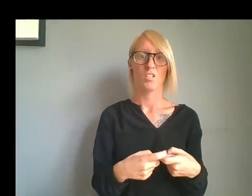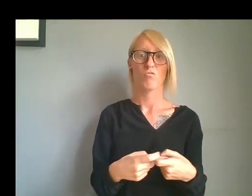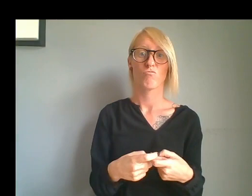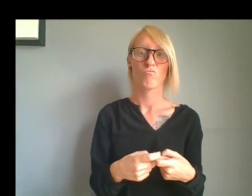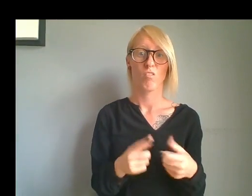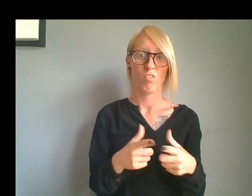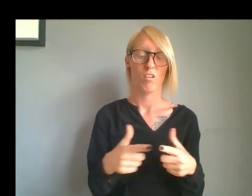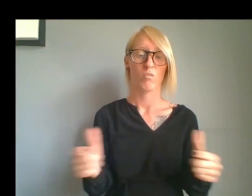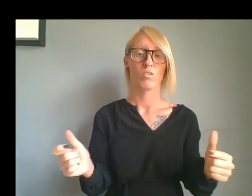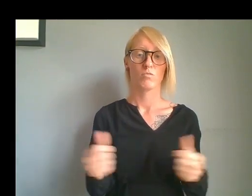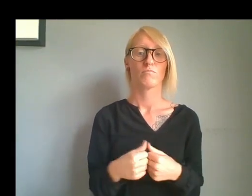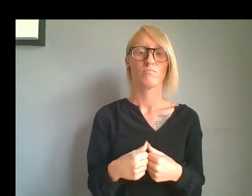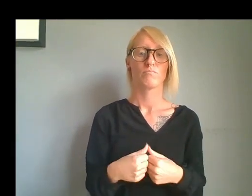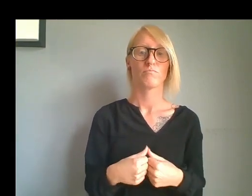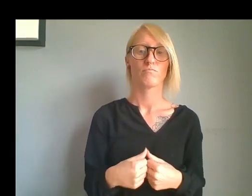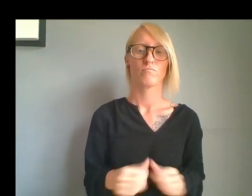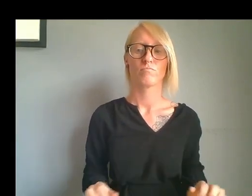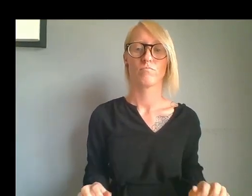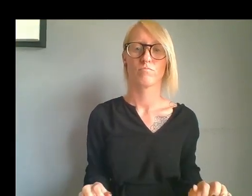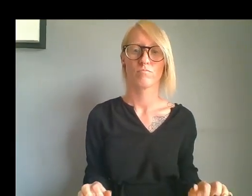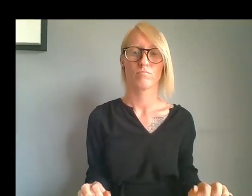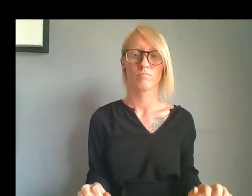Nonprofit 29403.